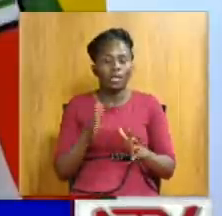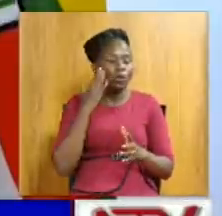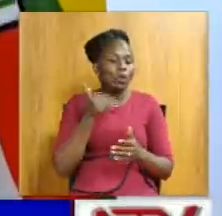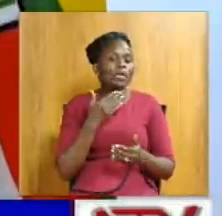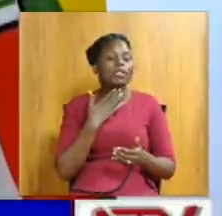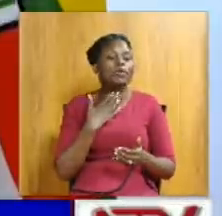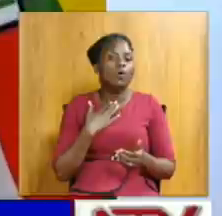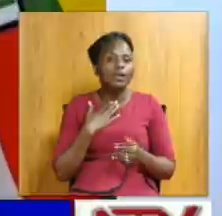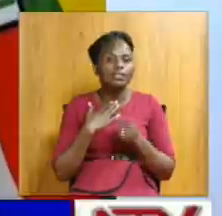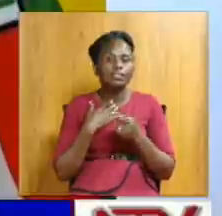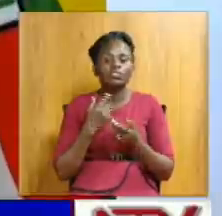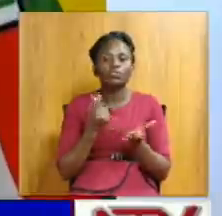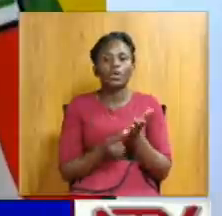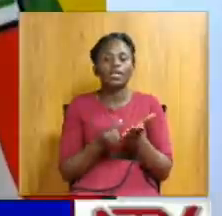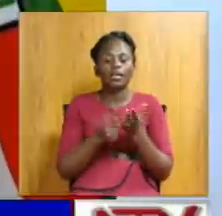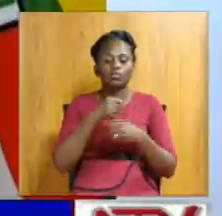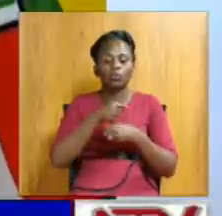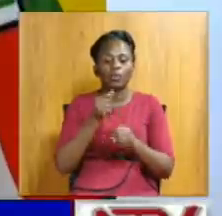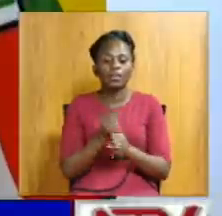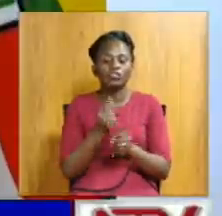by Sharia law.